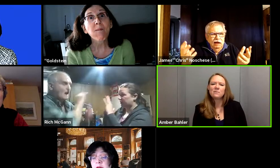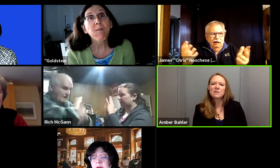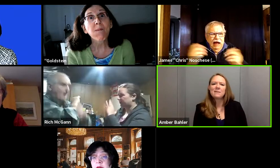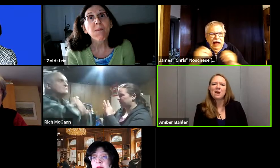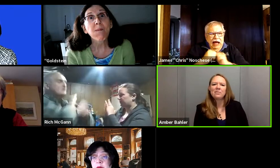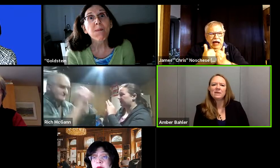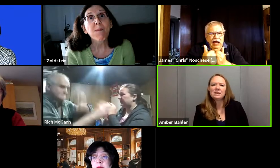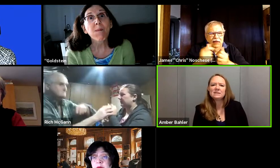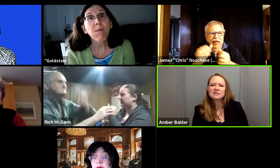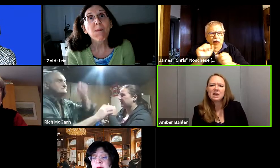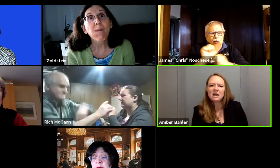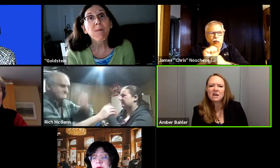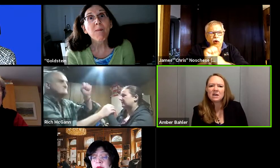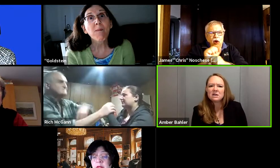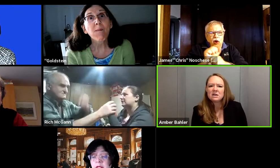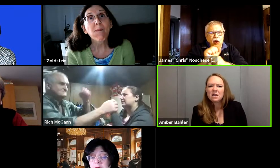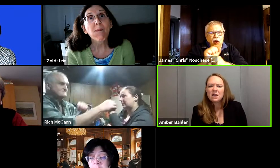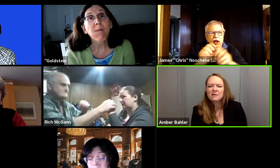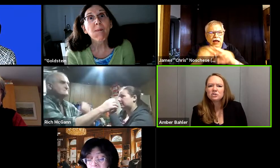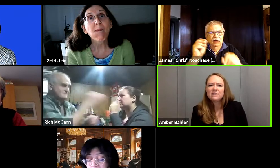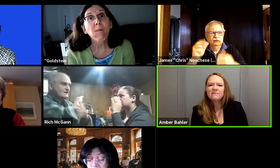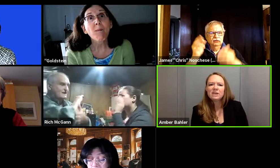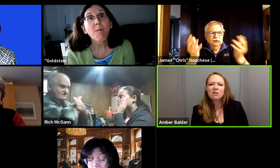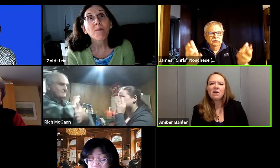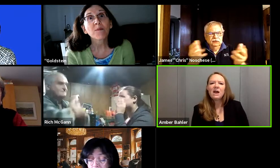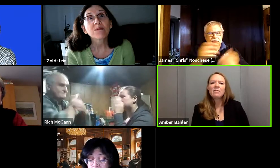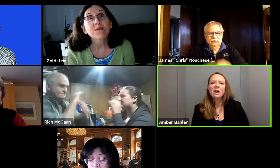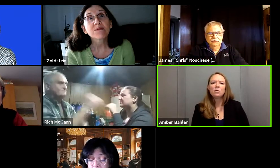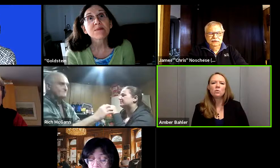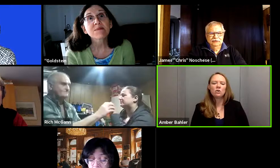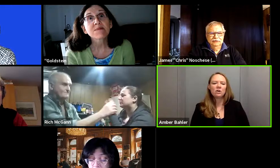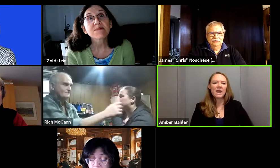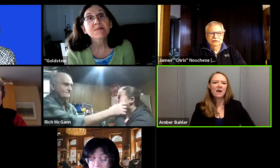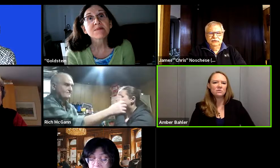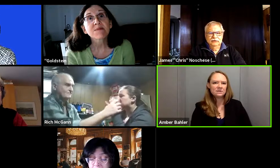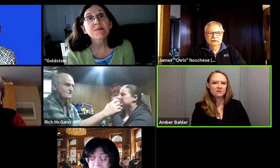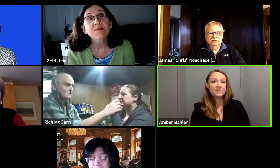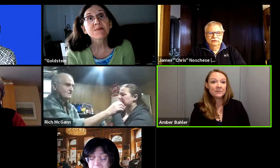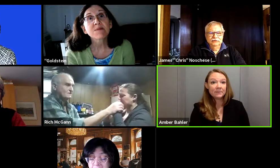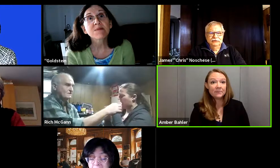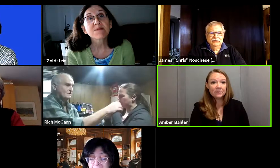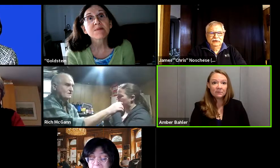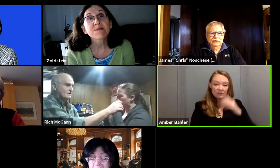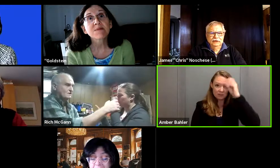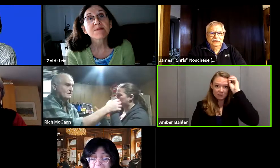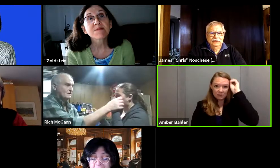fence for me about this. I'm trying to figure out how that would work out.